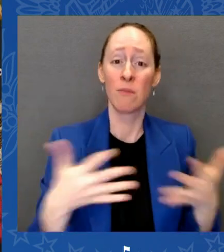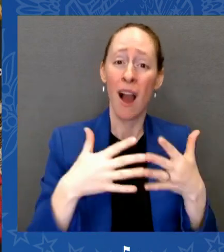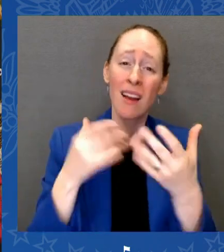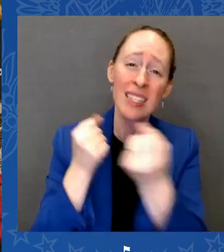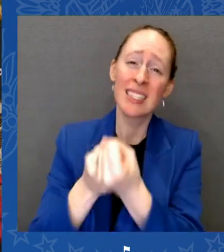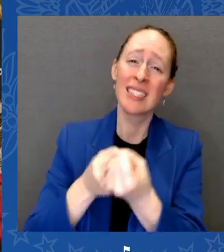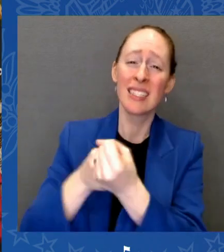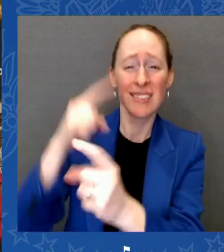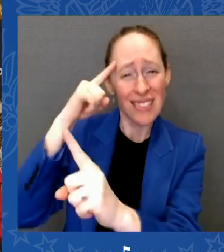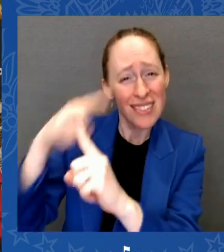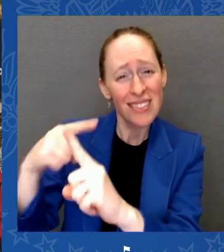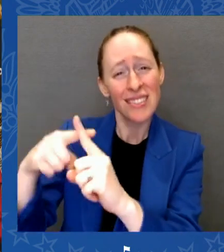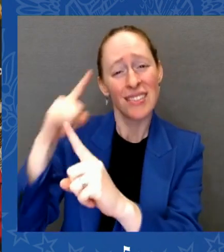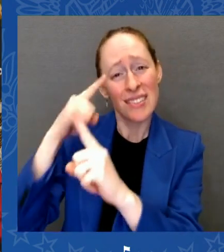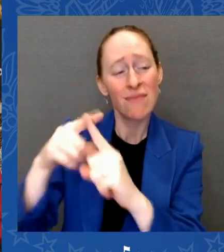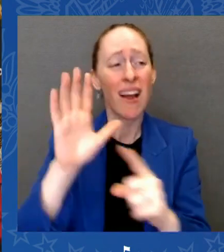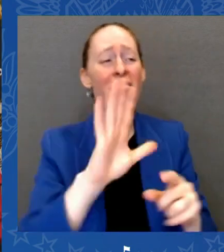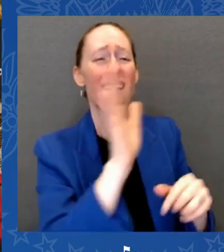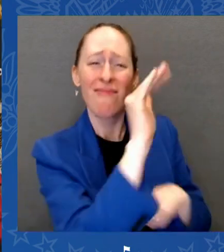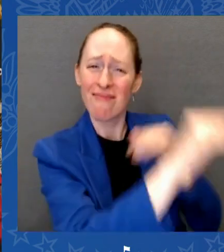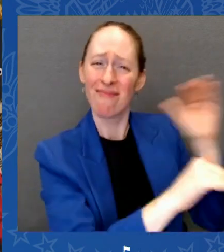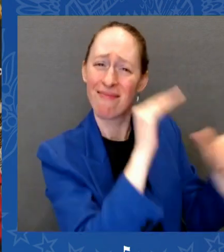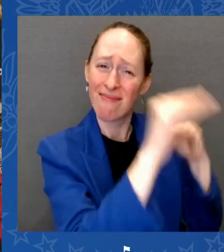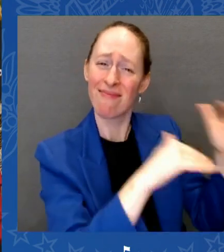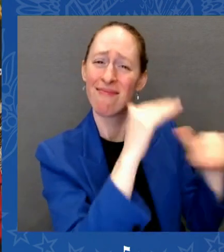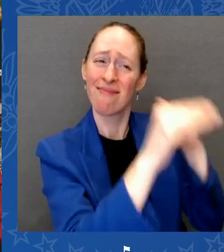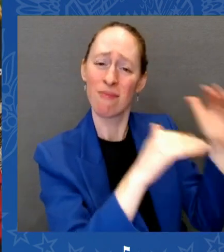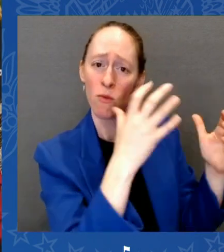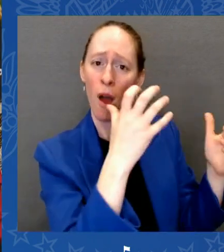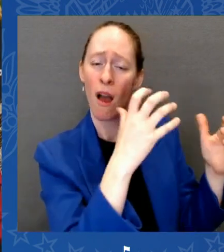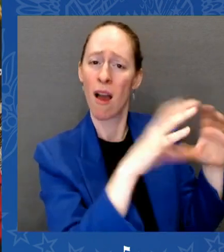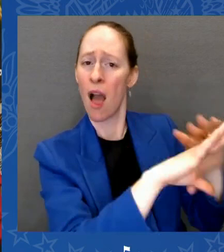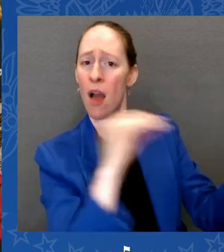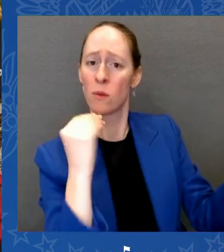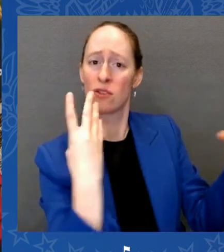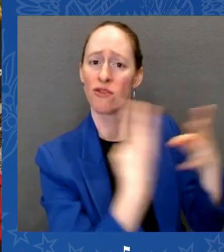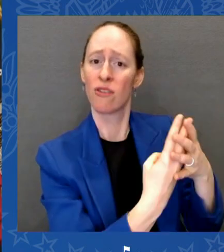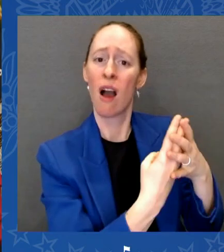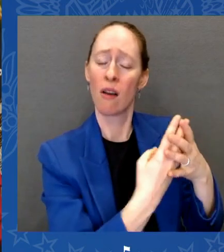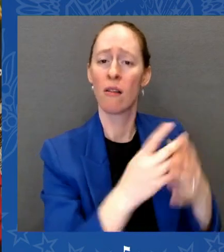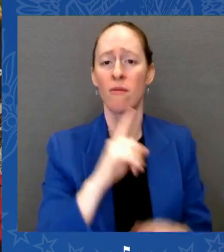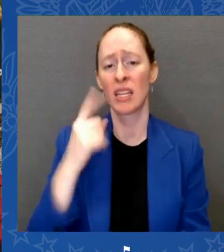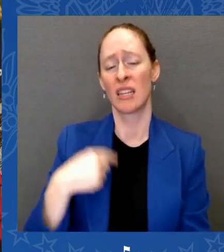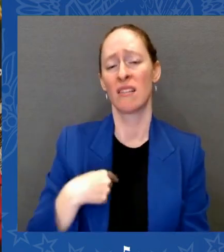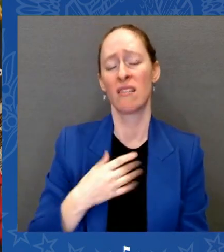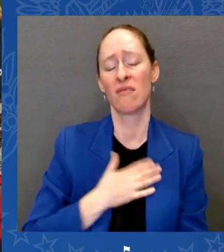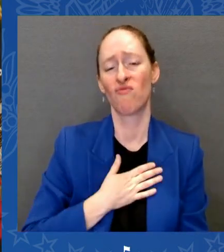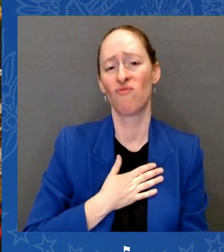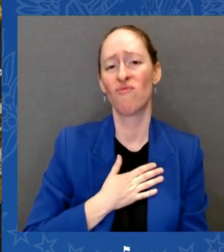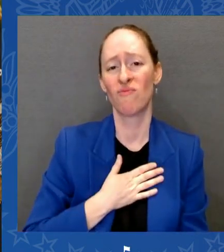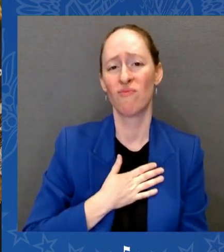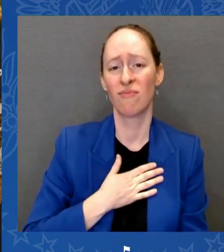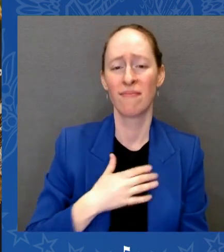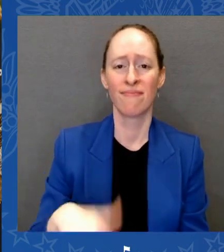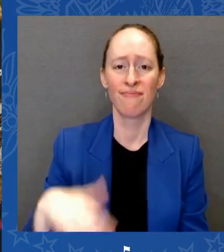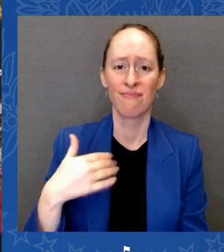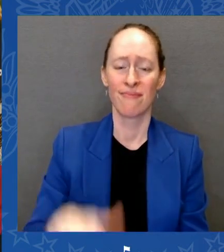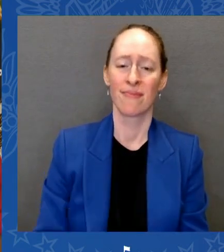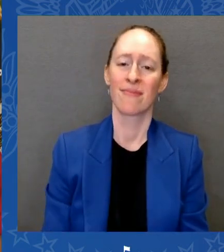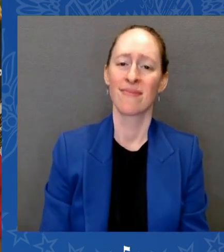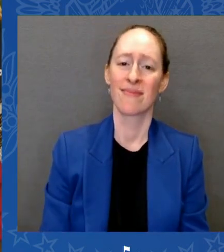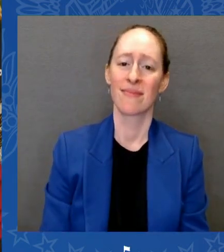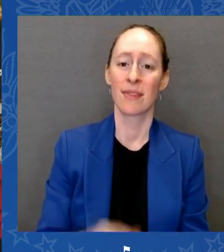lot to her family. I'm glad to be able to say that Brittany's in good spirits. She's relieved to finally be heading